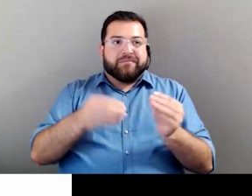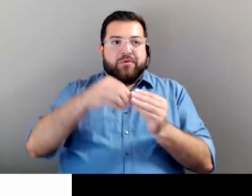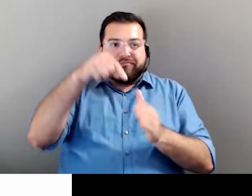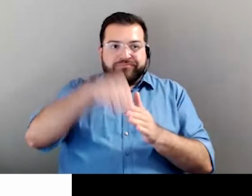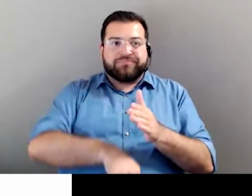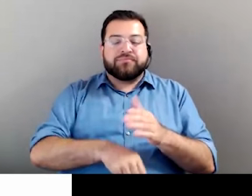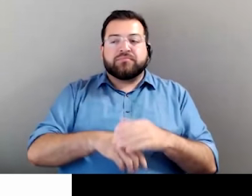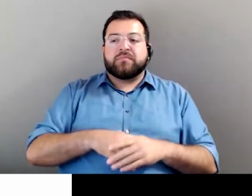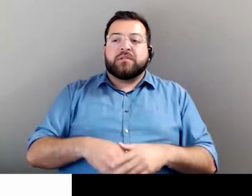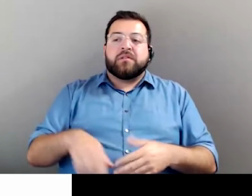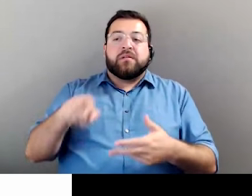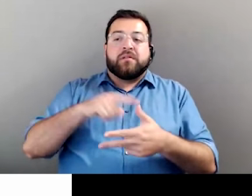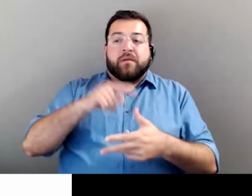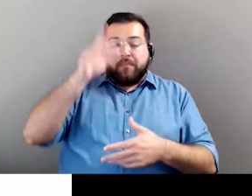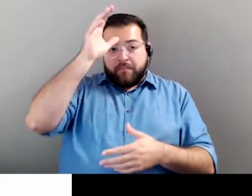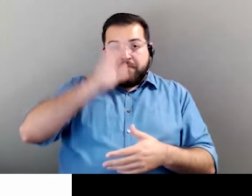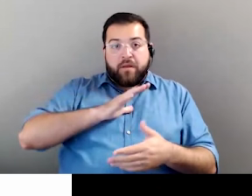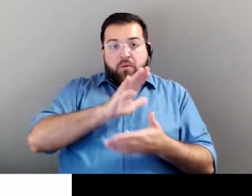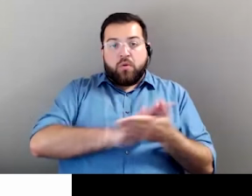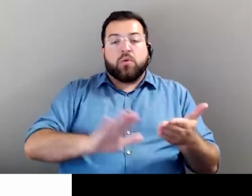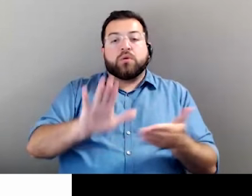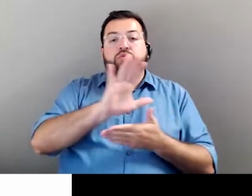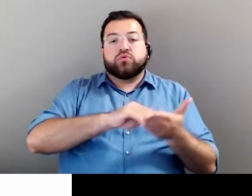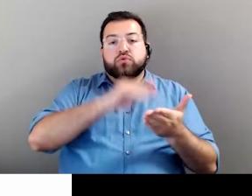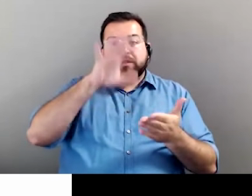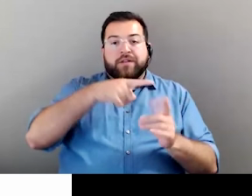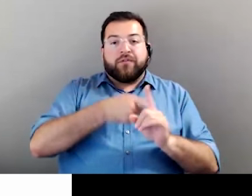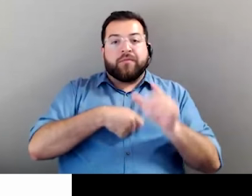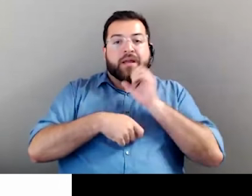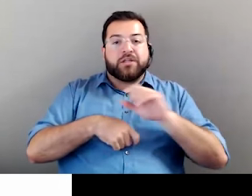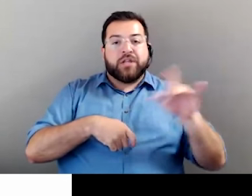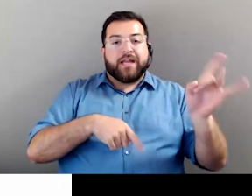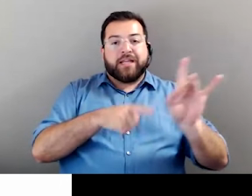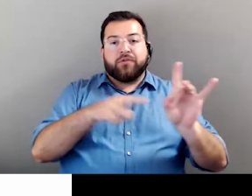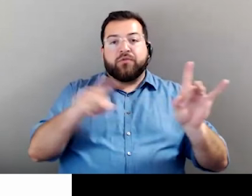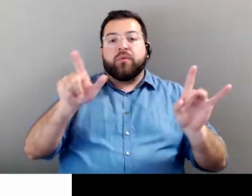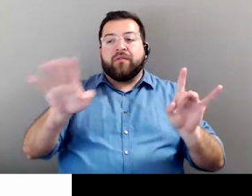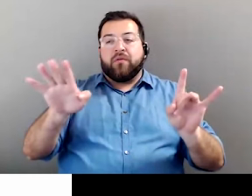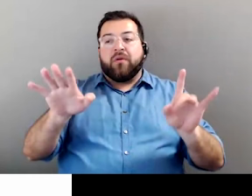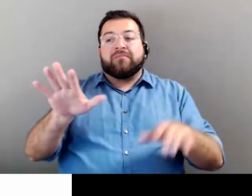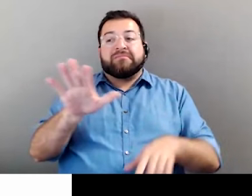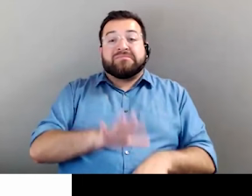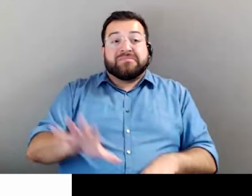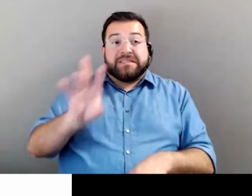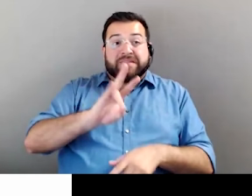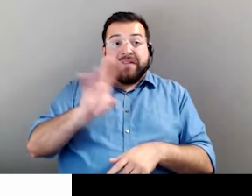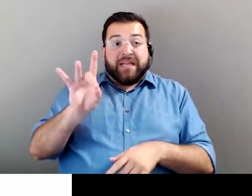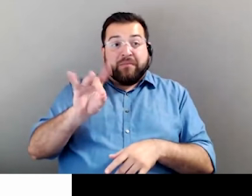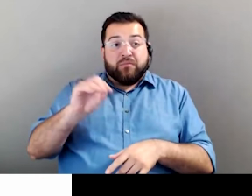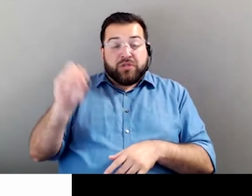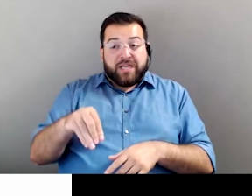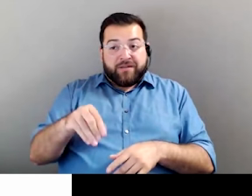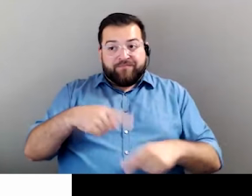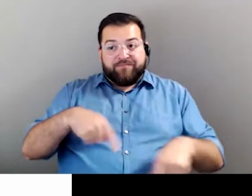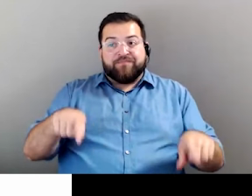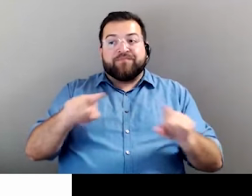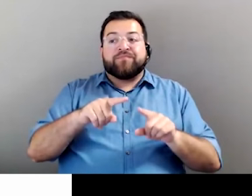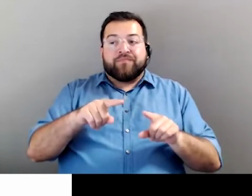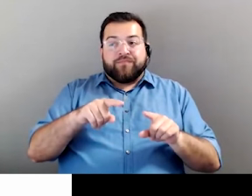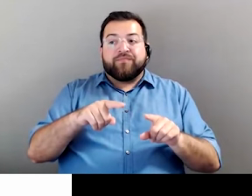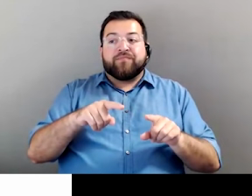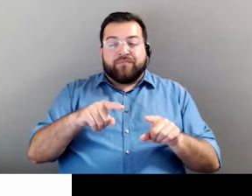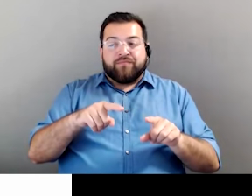for male college students between the age of 18 to 24, about 78% or more likely than non-students of the